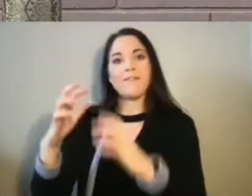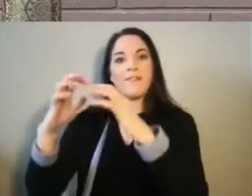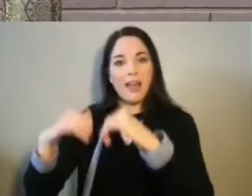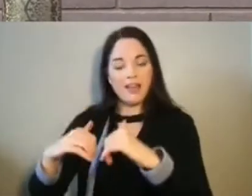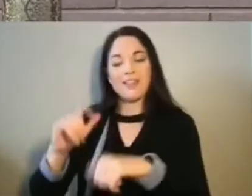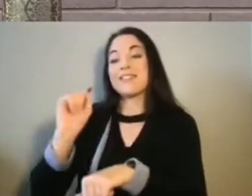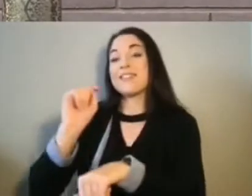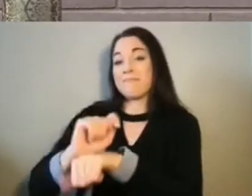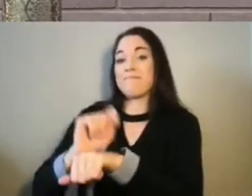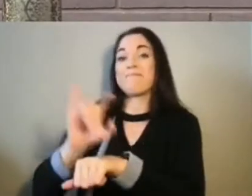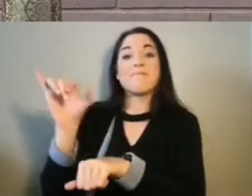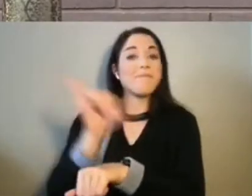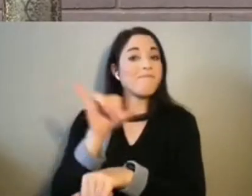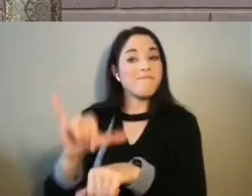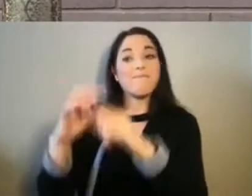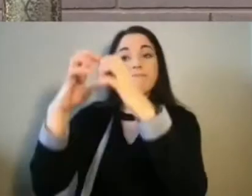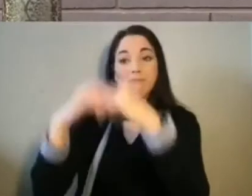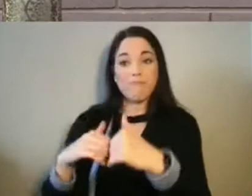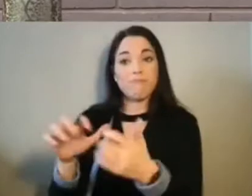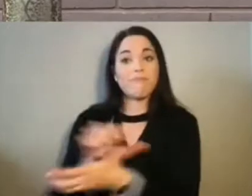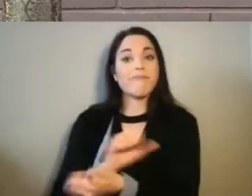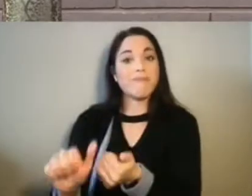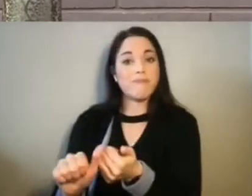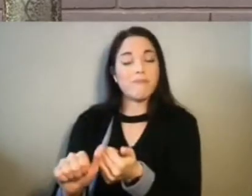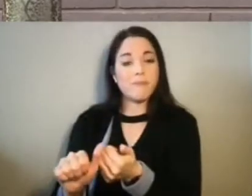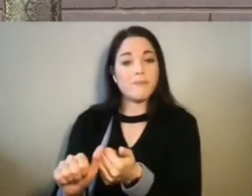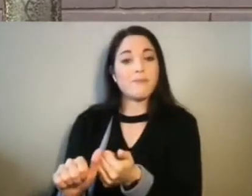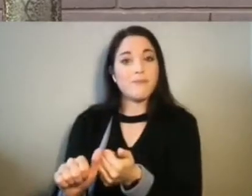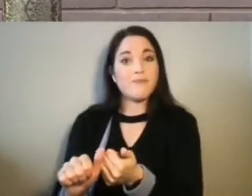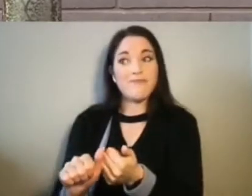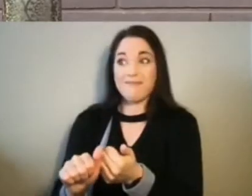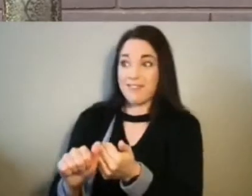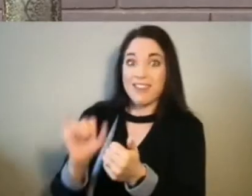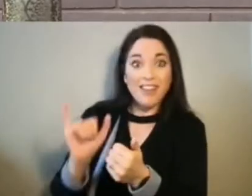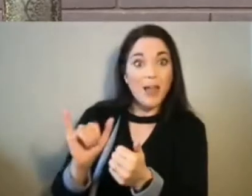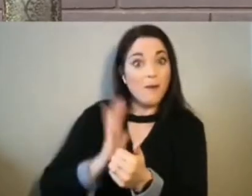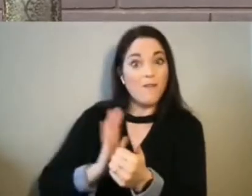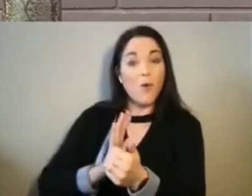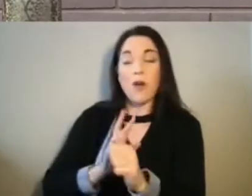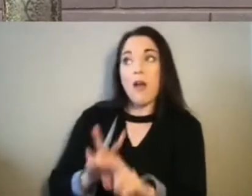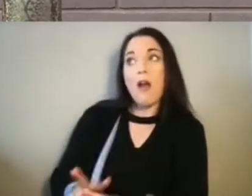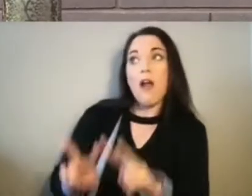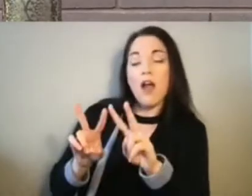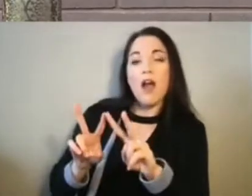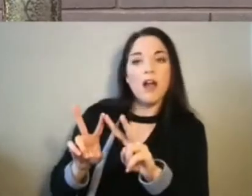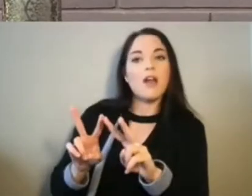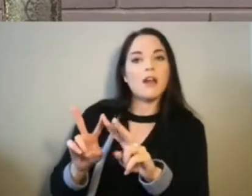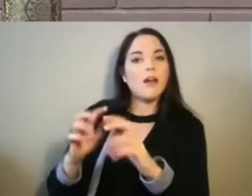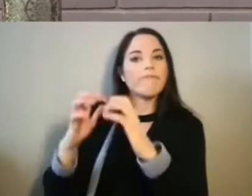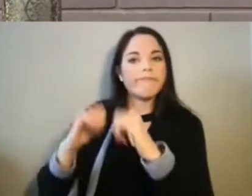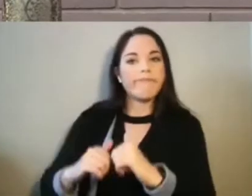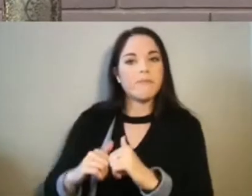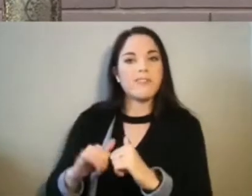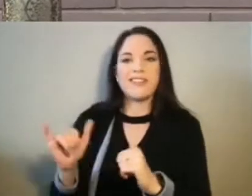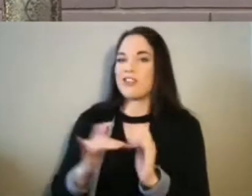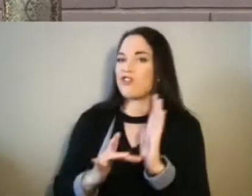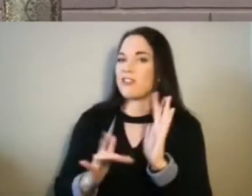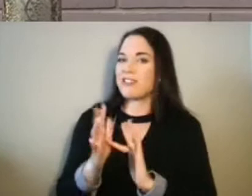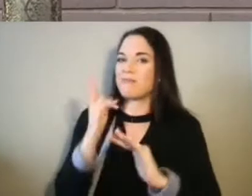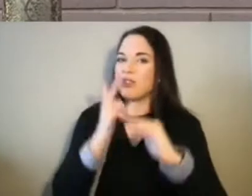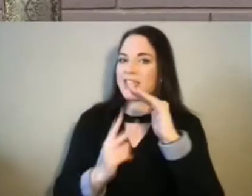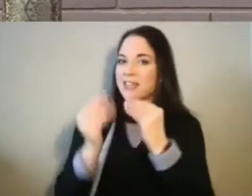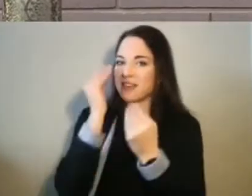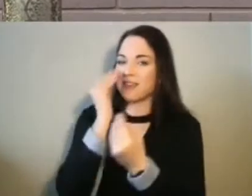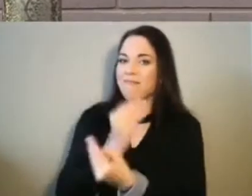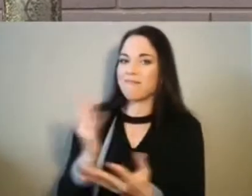Jesus taught of a temple that would never fall. Jesus pointed to the disciple and points us to